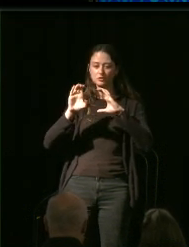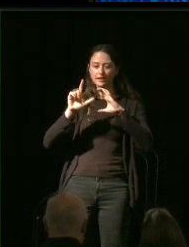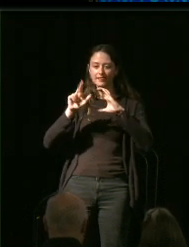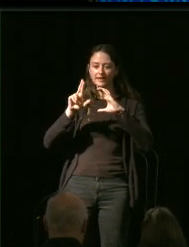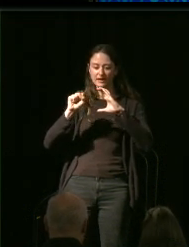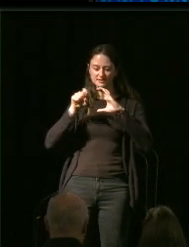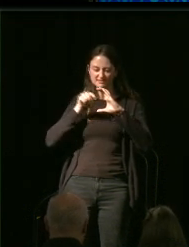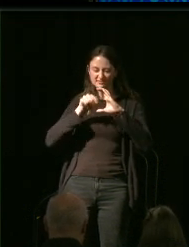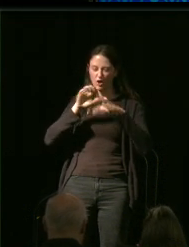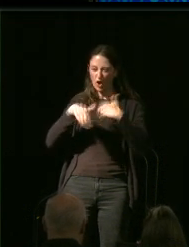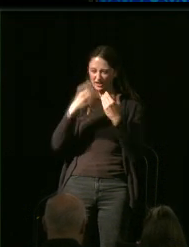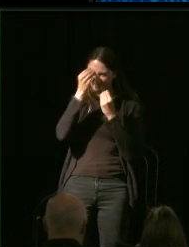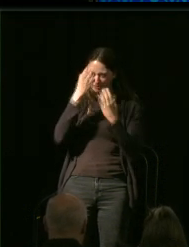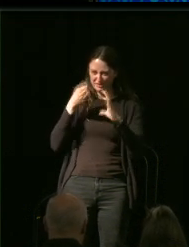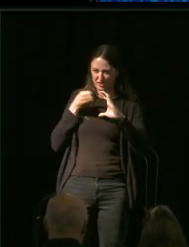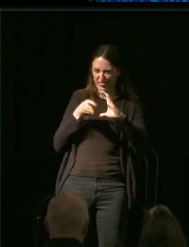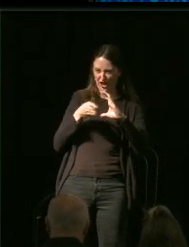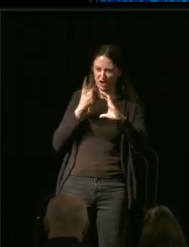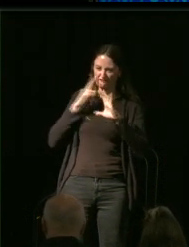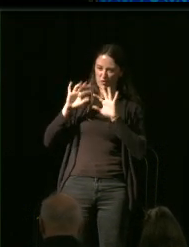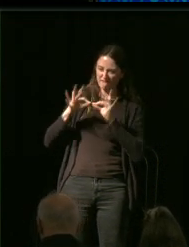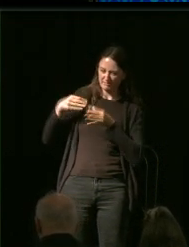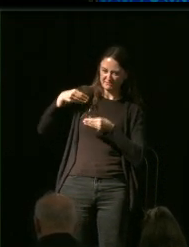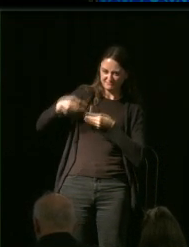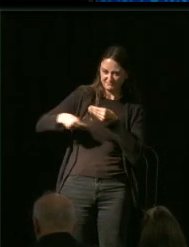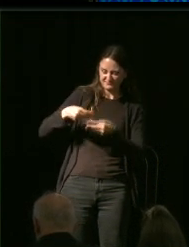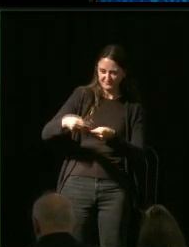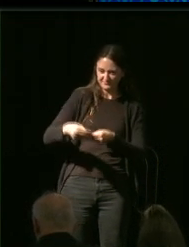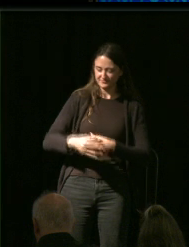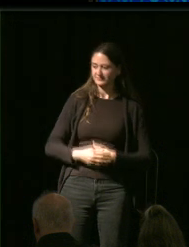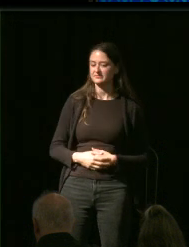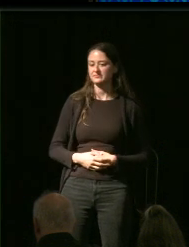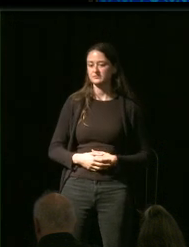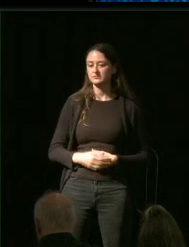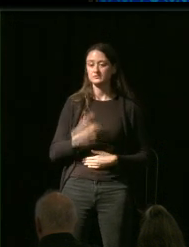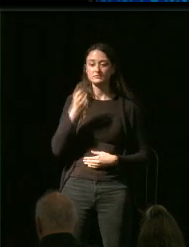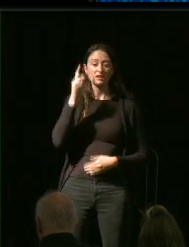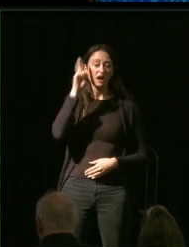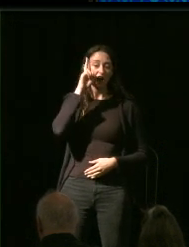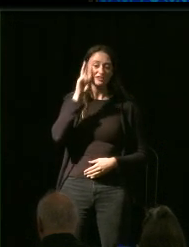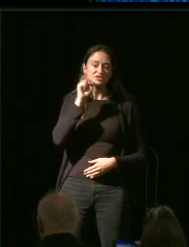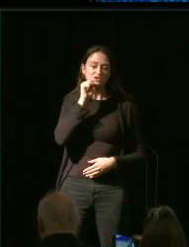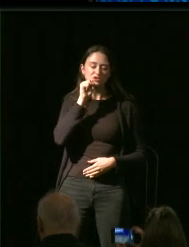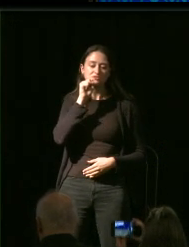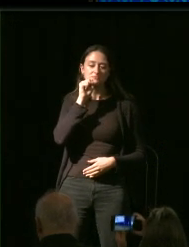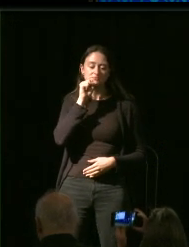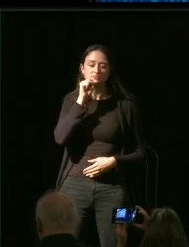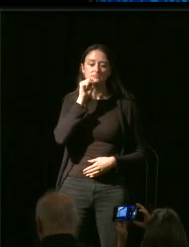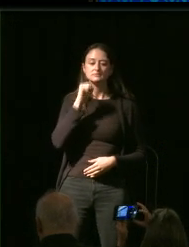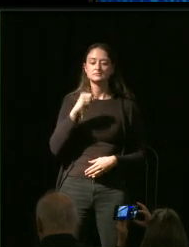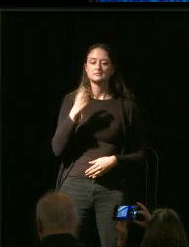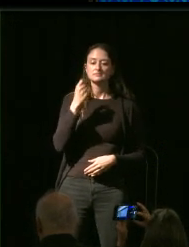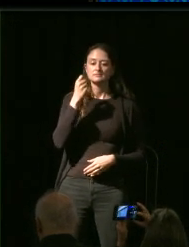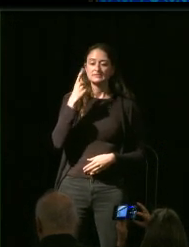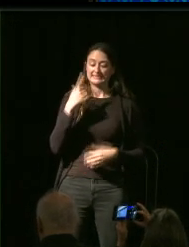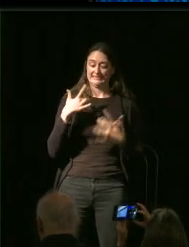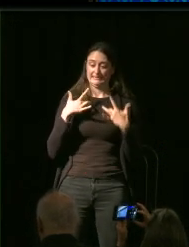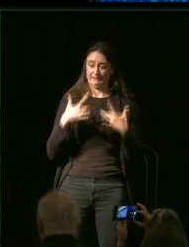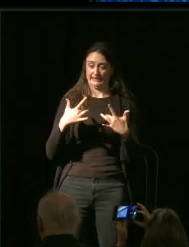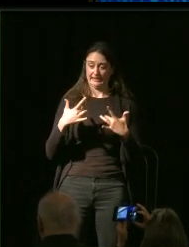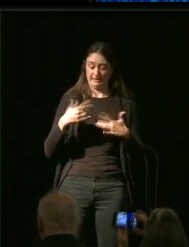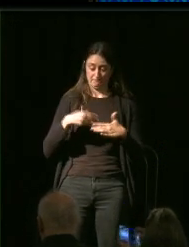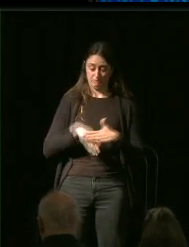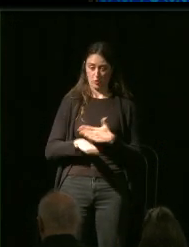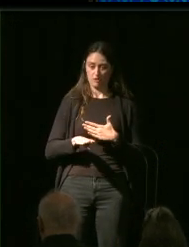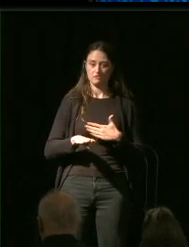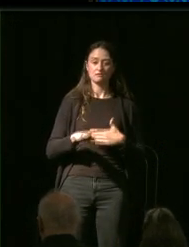For Usher syndrome, genetics background, we each have 2 copies of most genes, 1 copy from each parent. When both